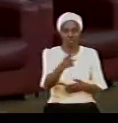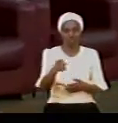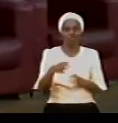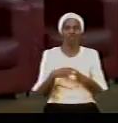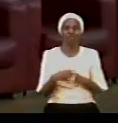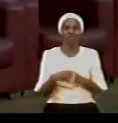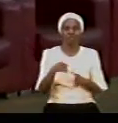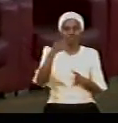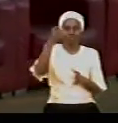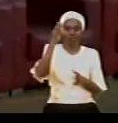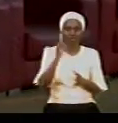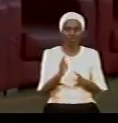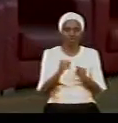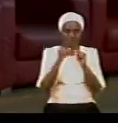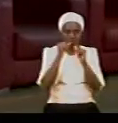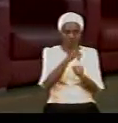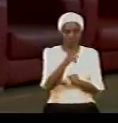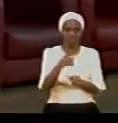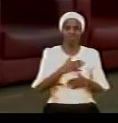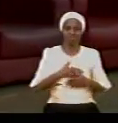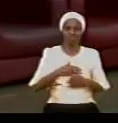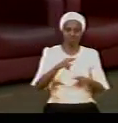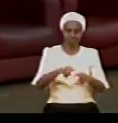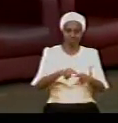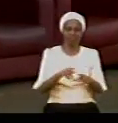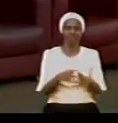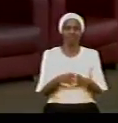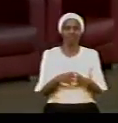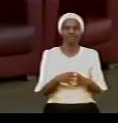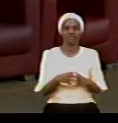as God continues to bless you.